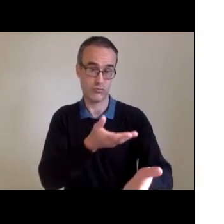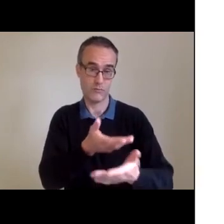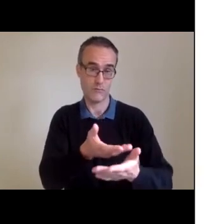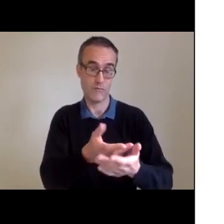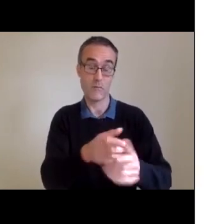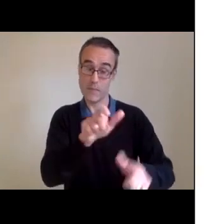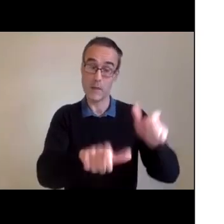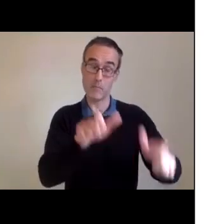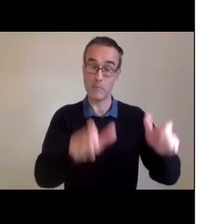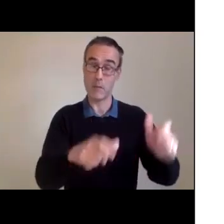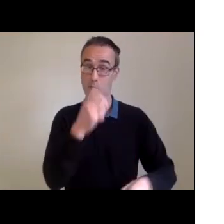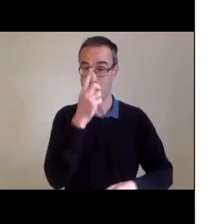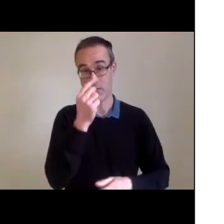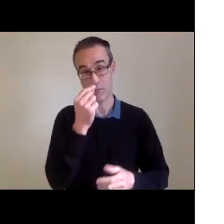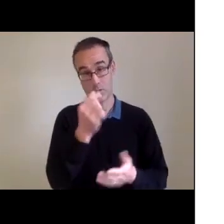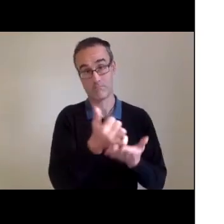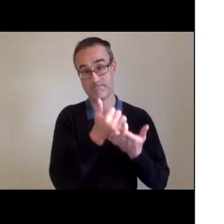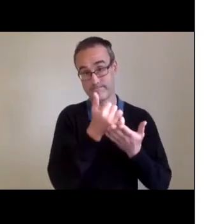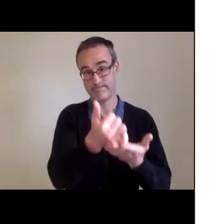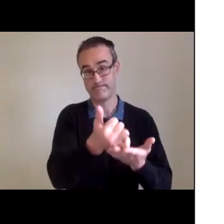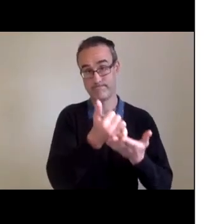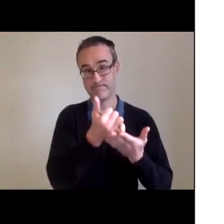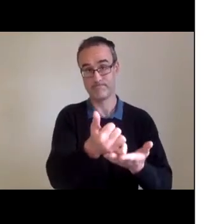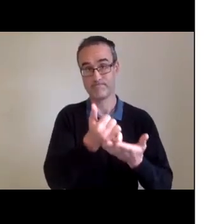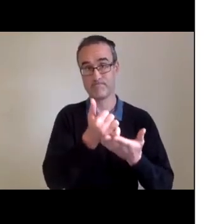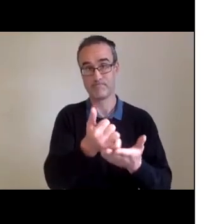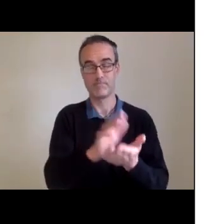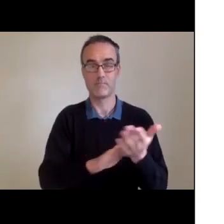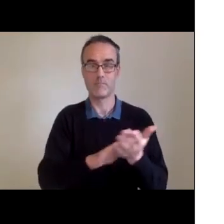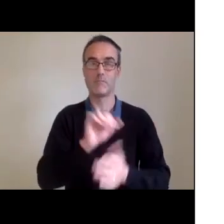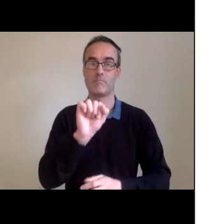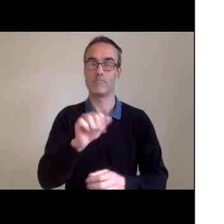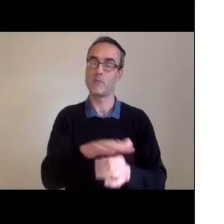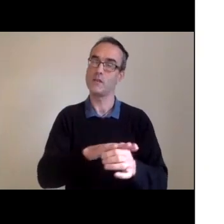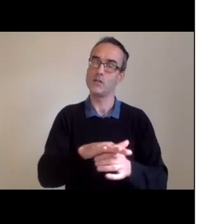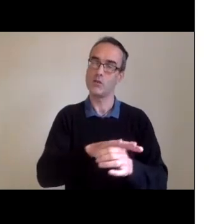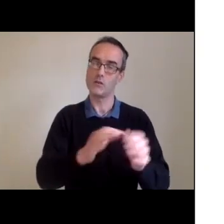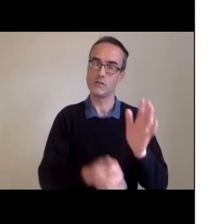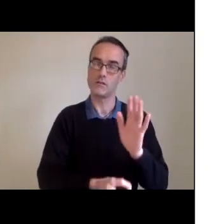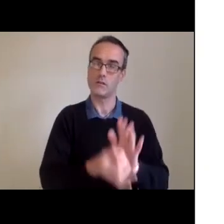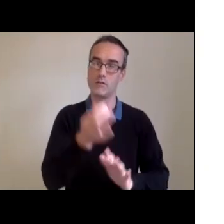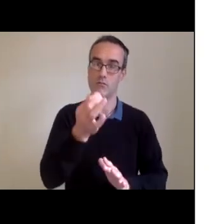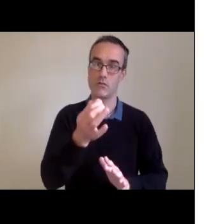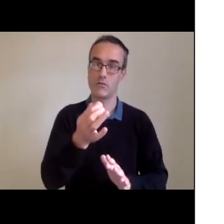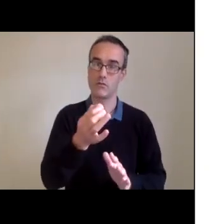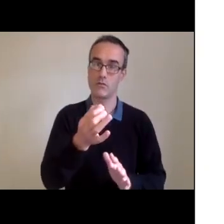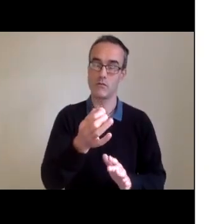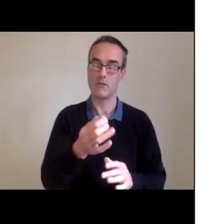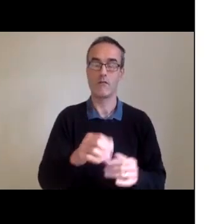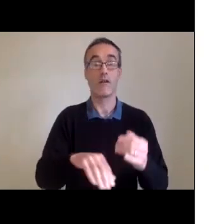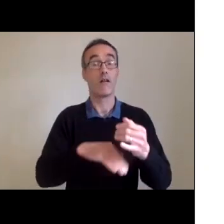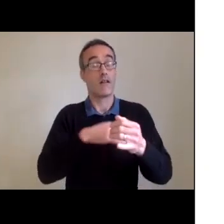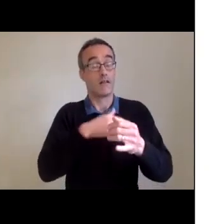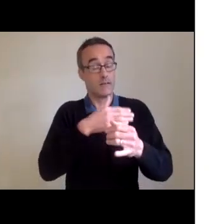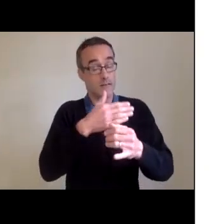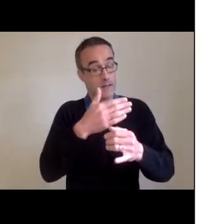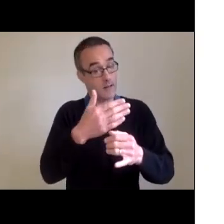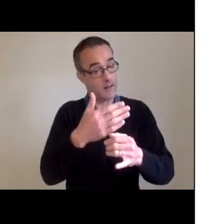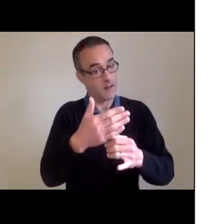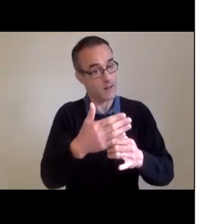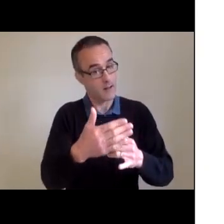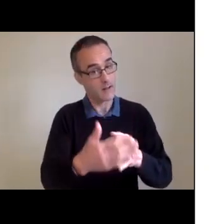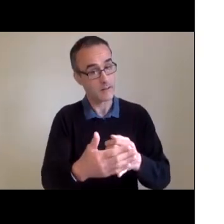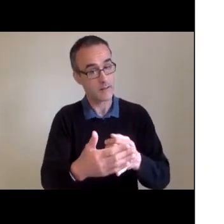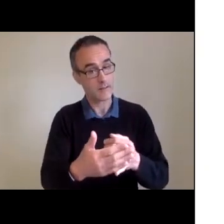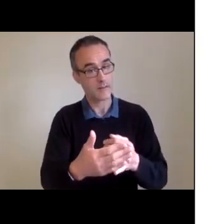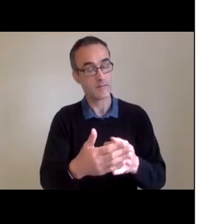do absolutely everything they can to help make your situation better, and you'll find them at that line. And finally, it would be wrong to talk about the